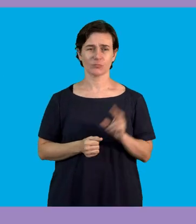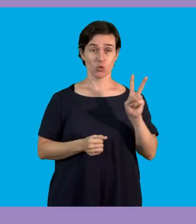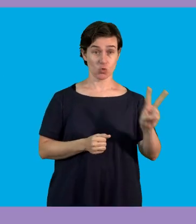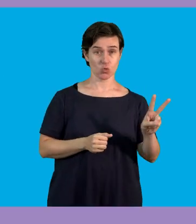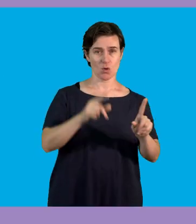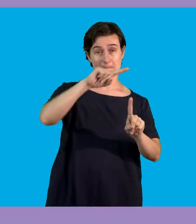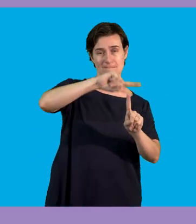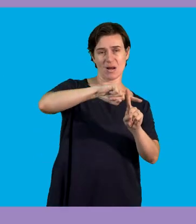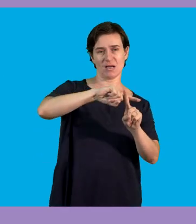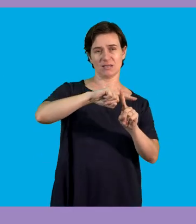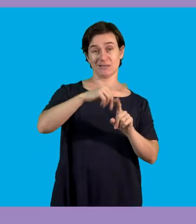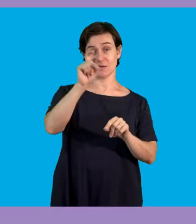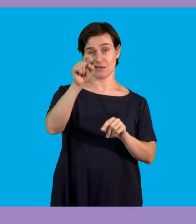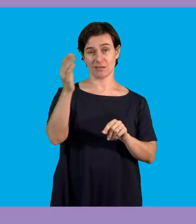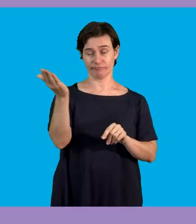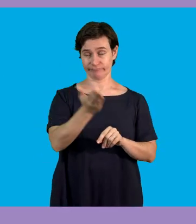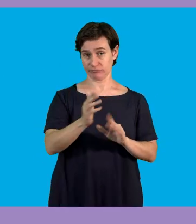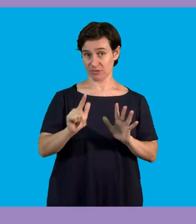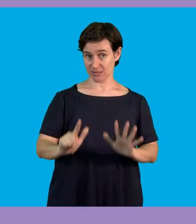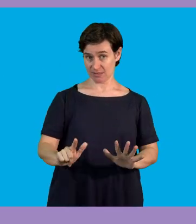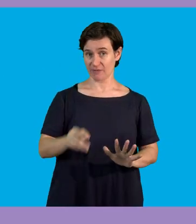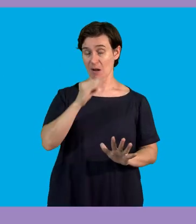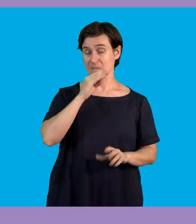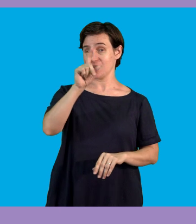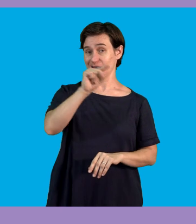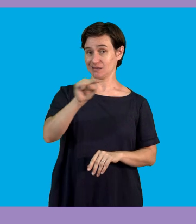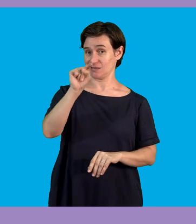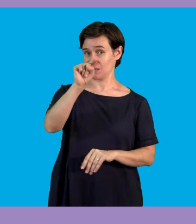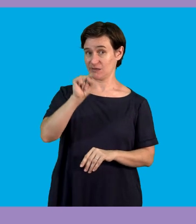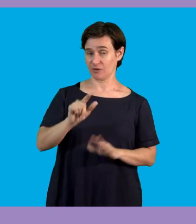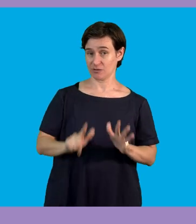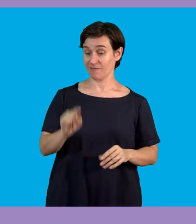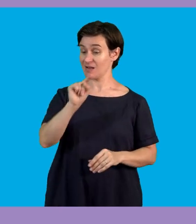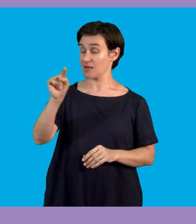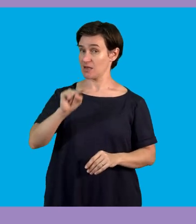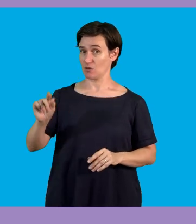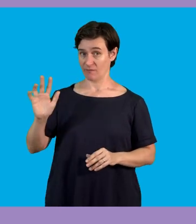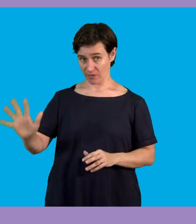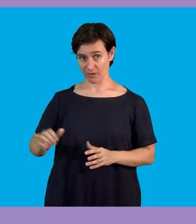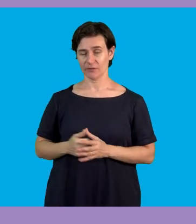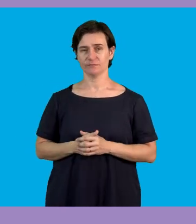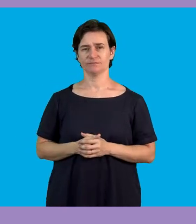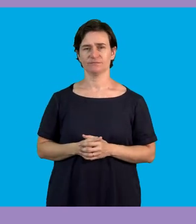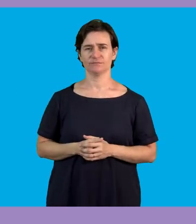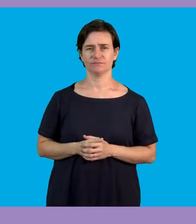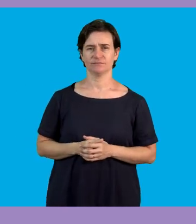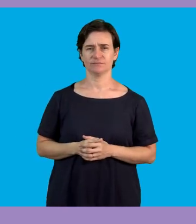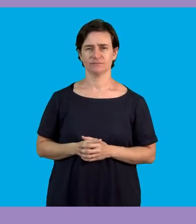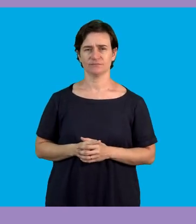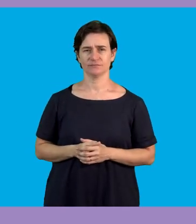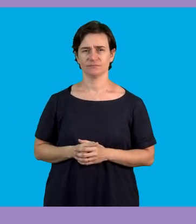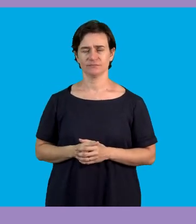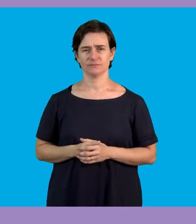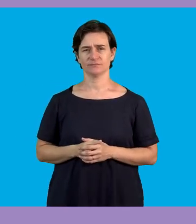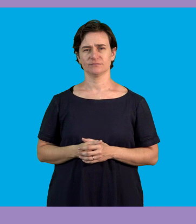2 plus x divided by 7 equals to 5. We start